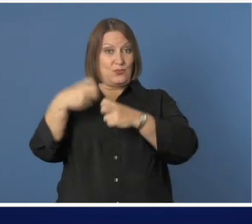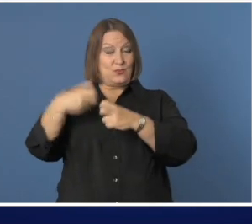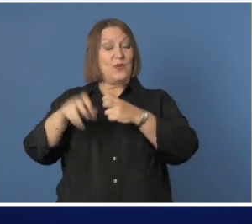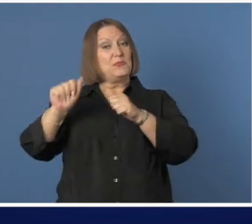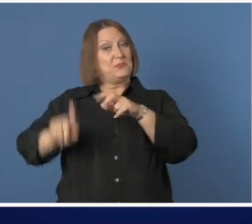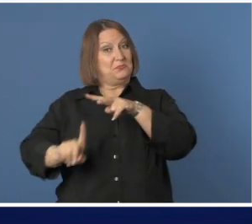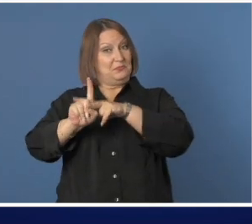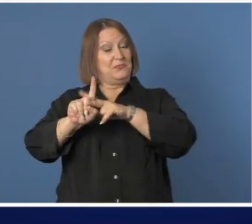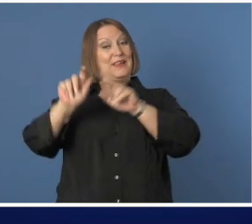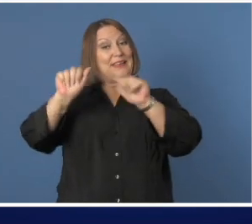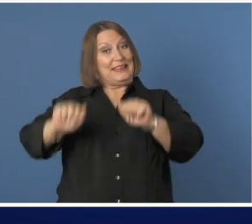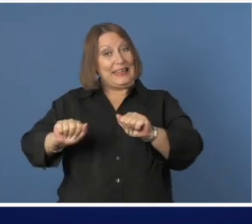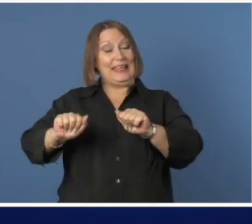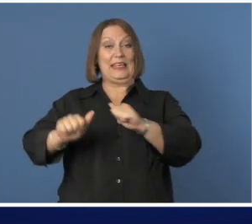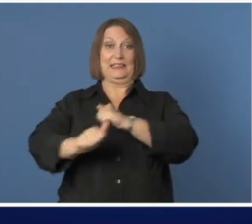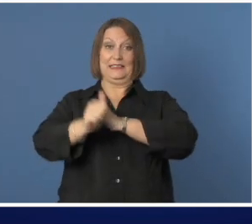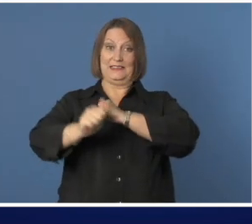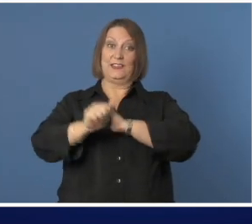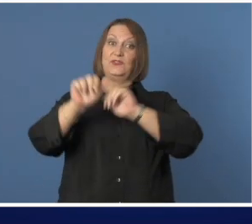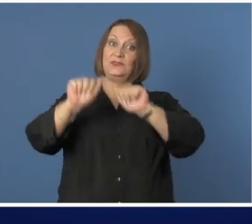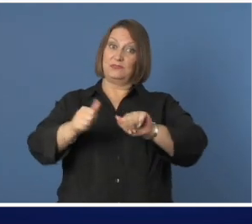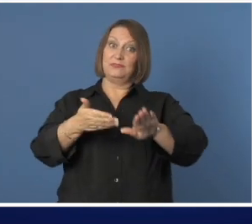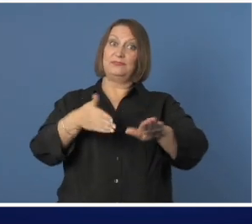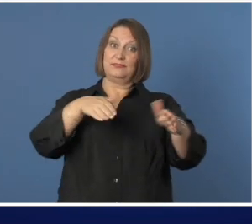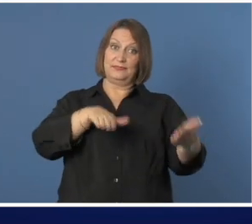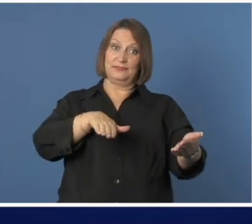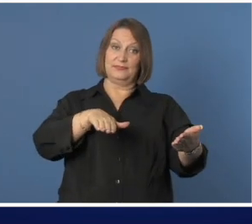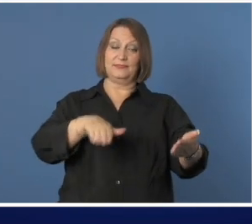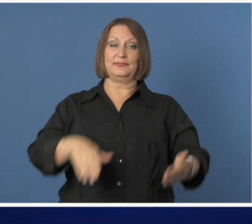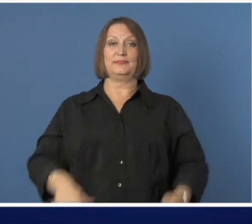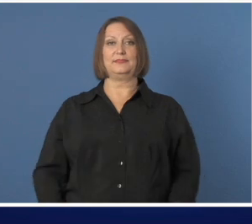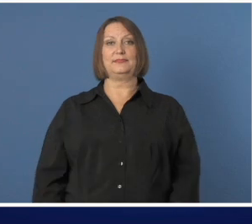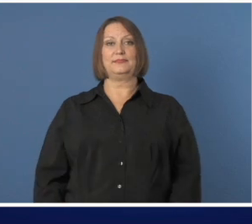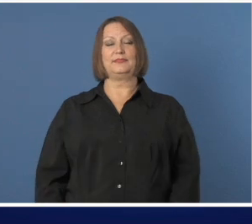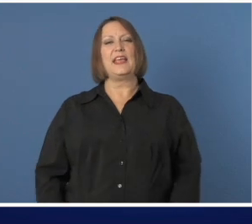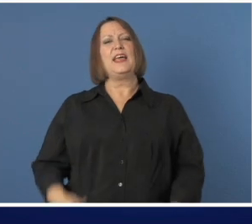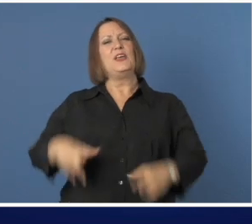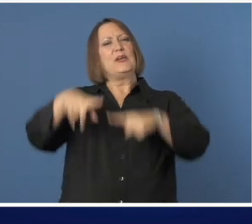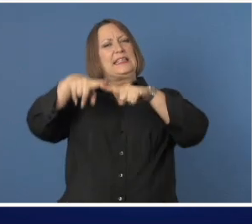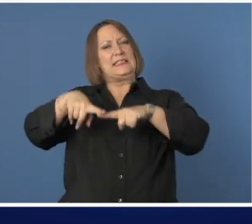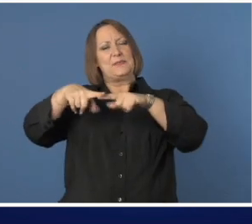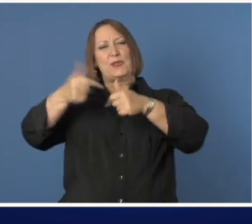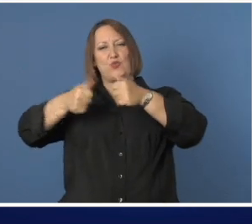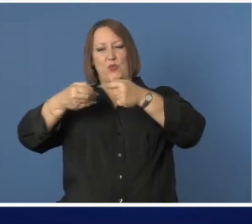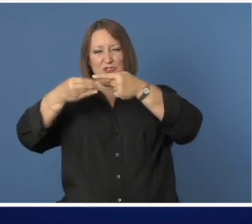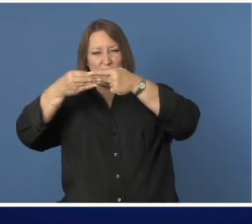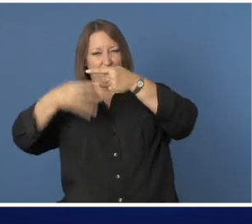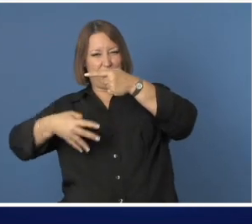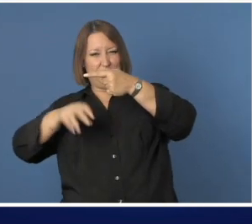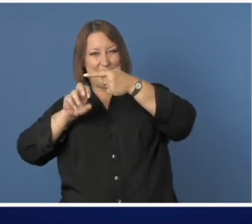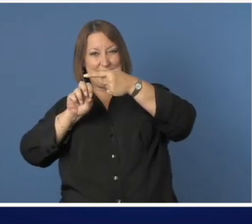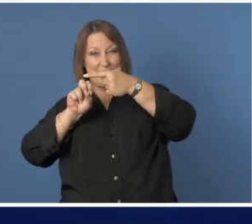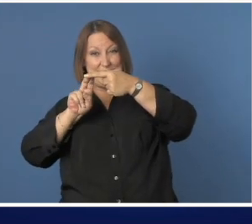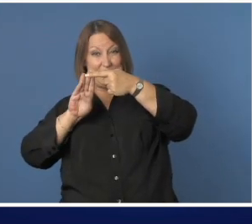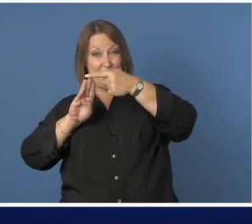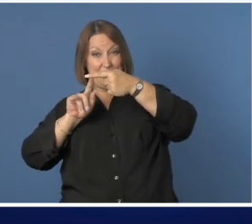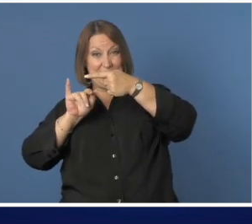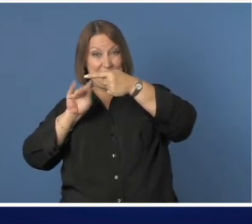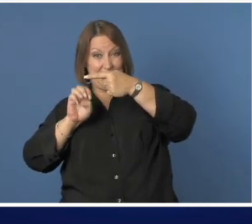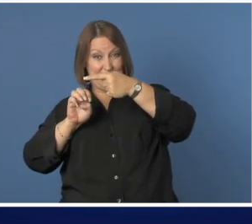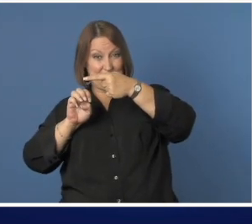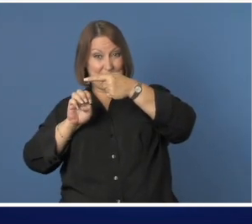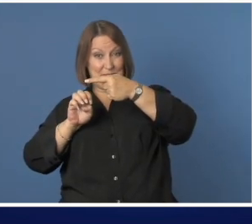symptoms of influenza may